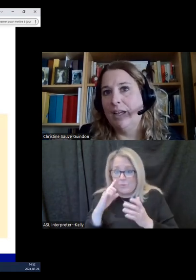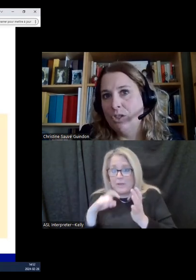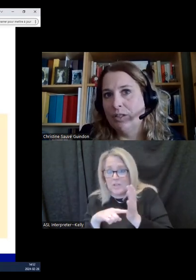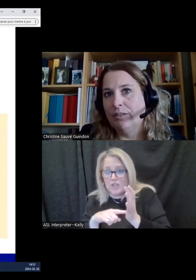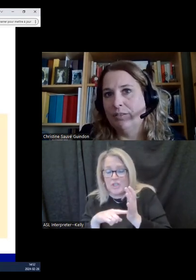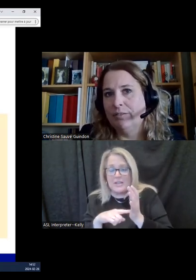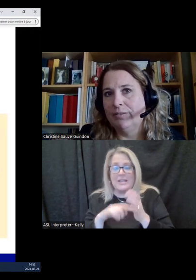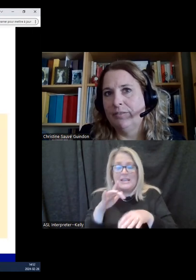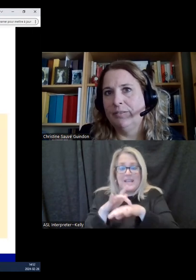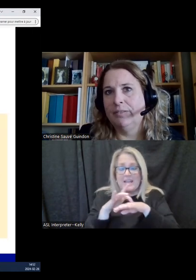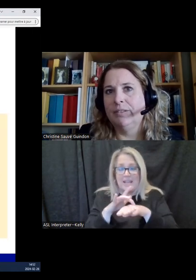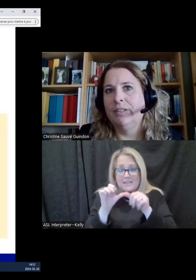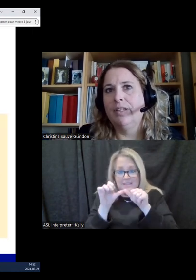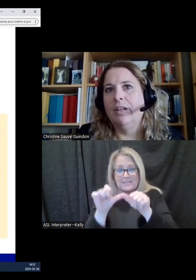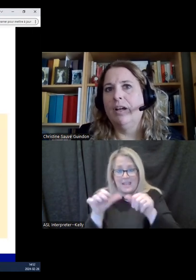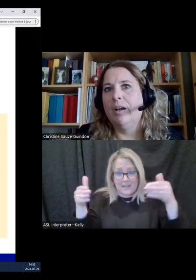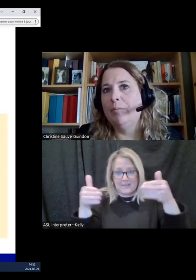sustained attention,